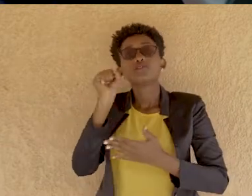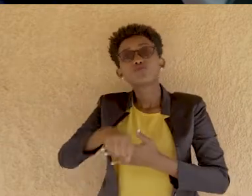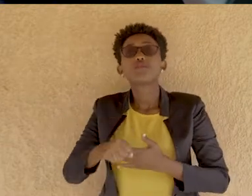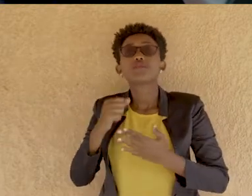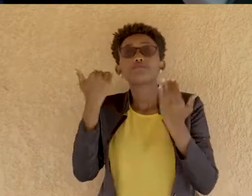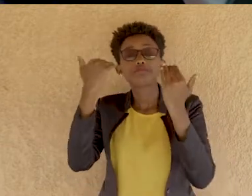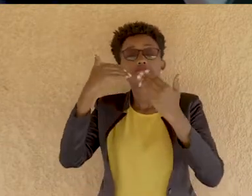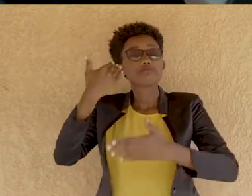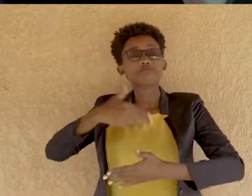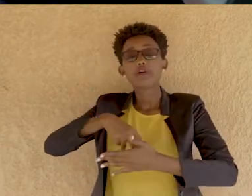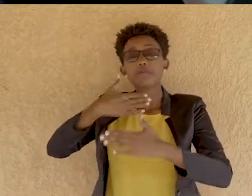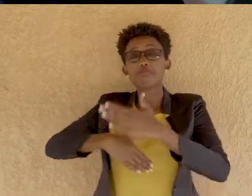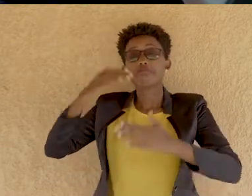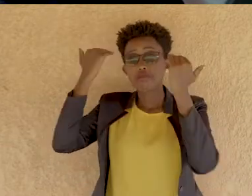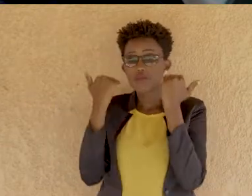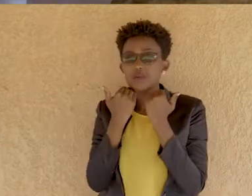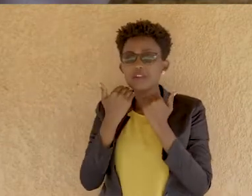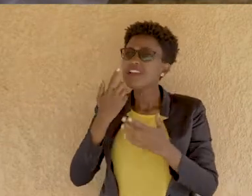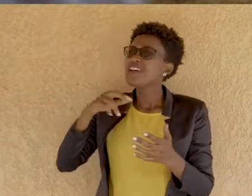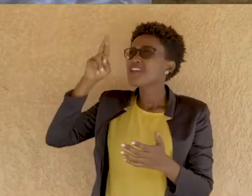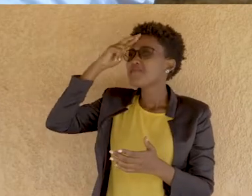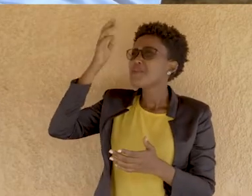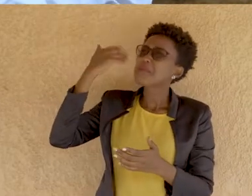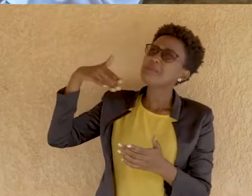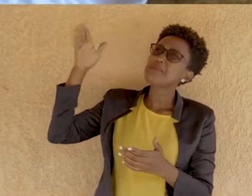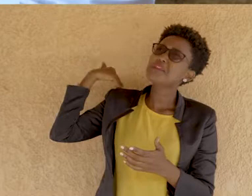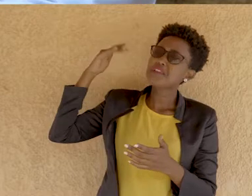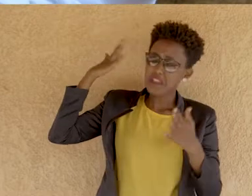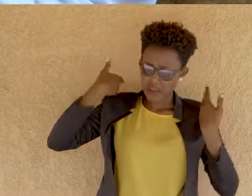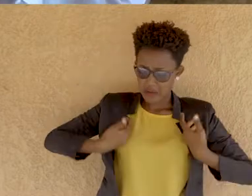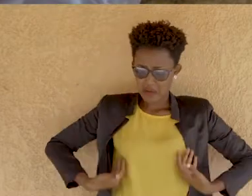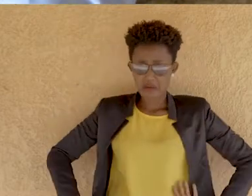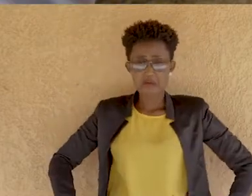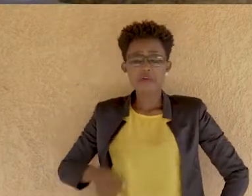Hari umugabo wambaye ikanzu hari kera.